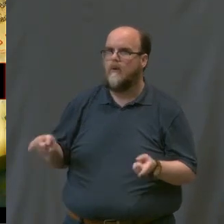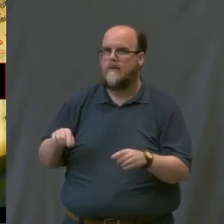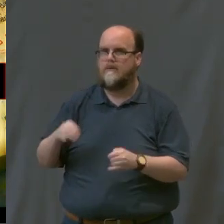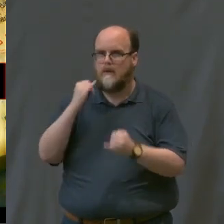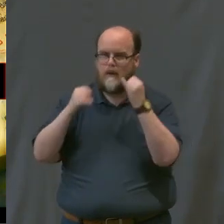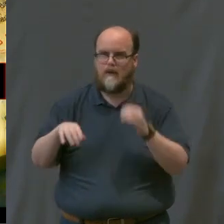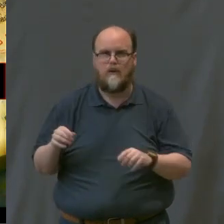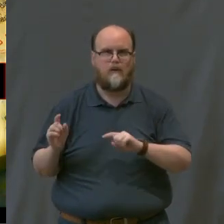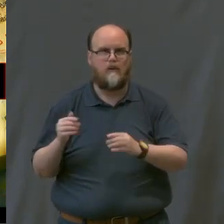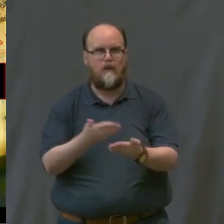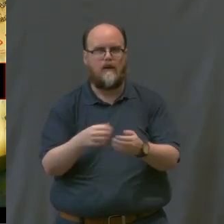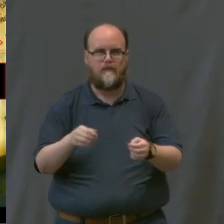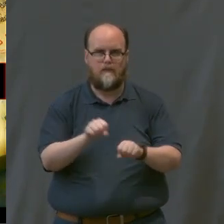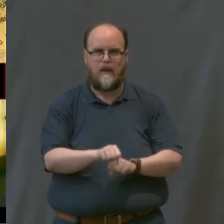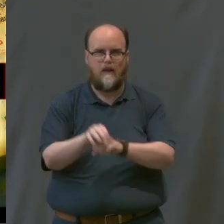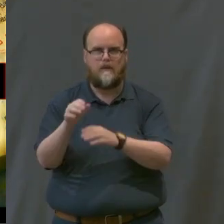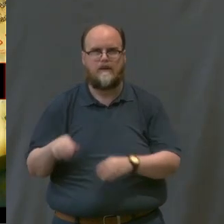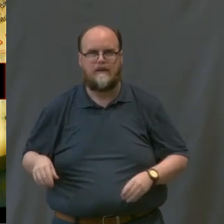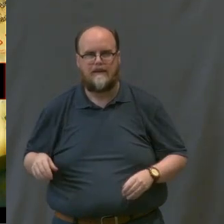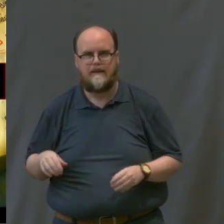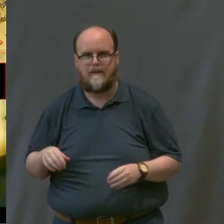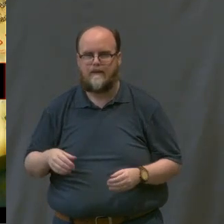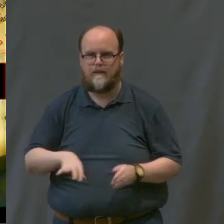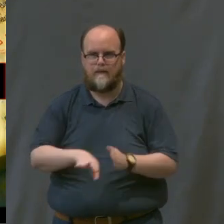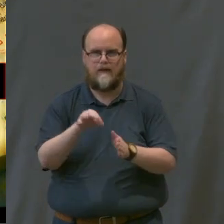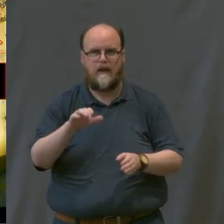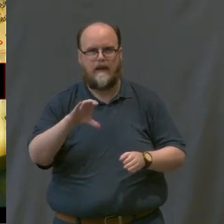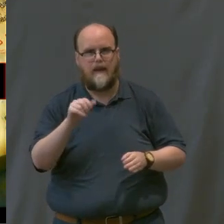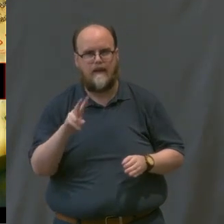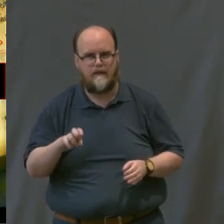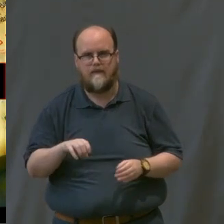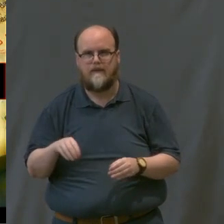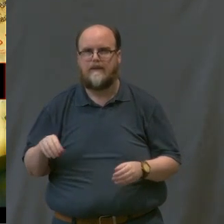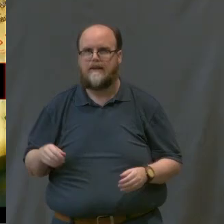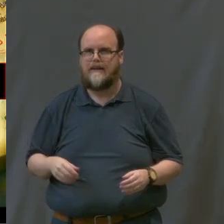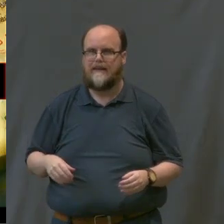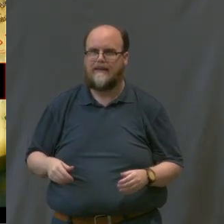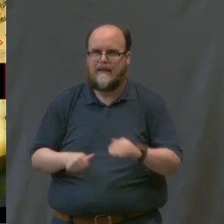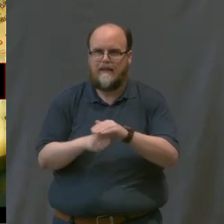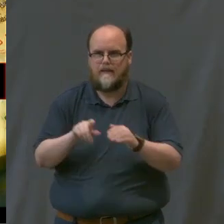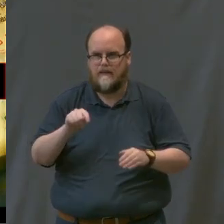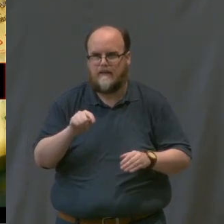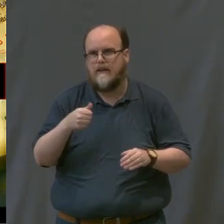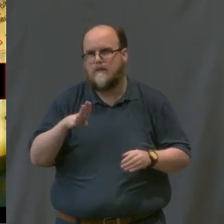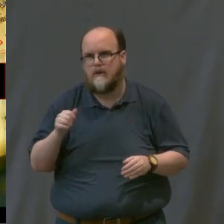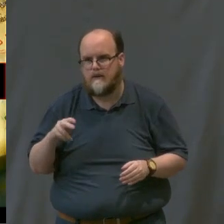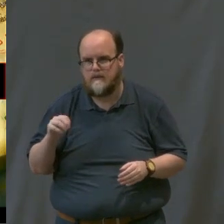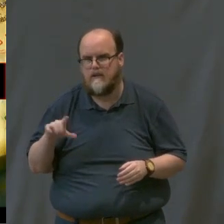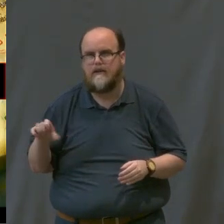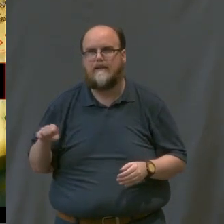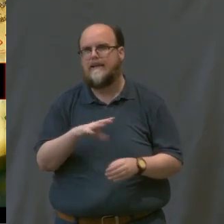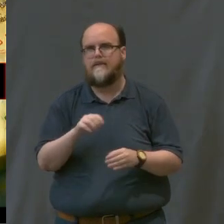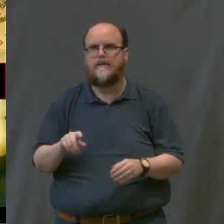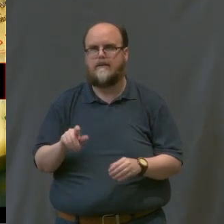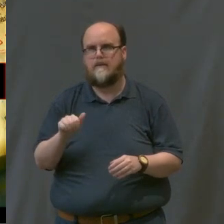found a huge cave, and there he hid the tent of the Lord's presence and the covenant box and the altar of incense. Then he sealed